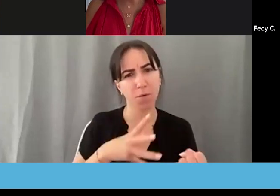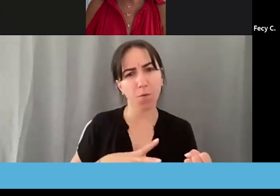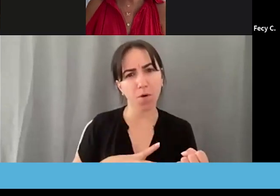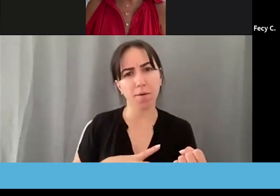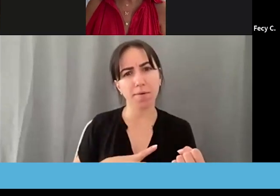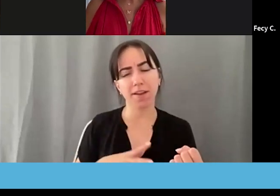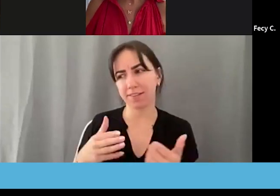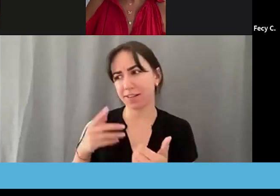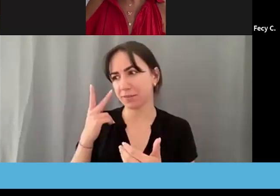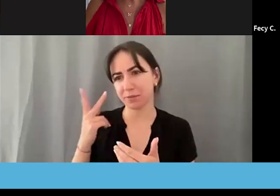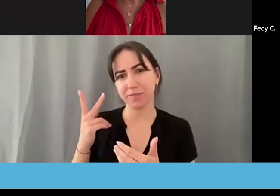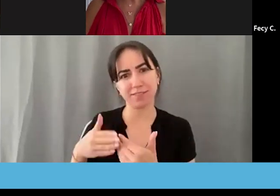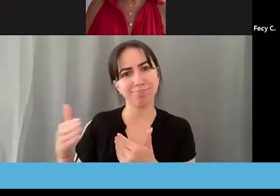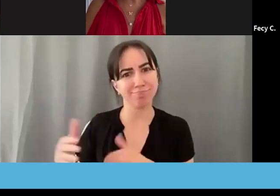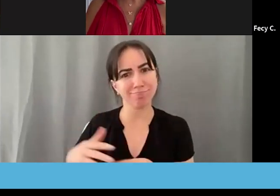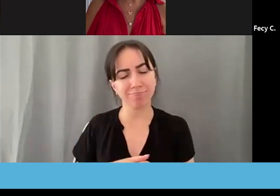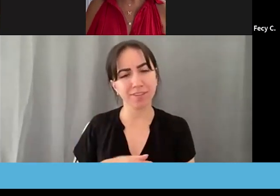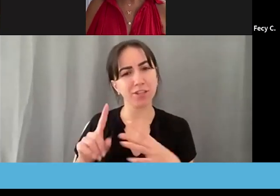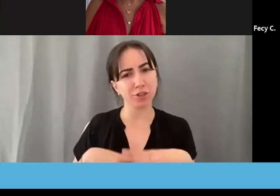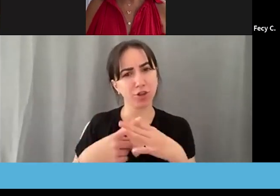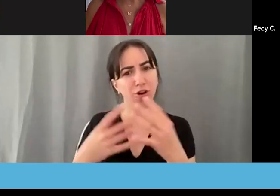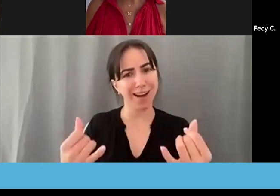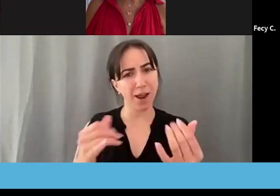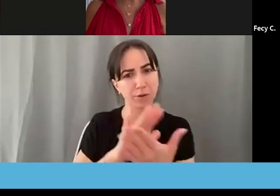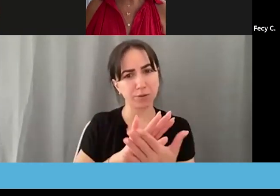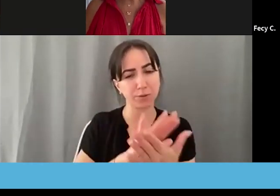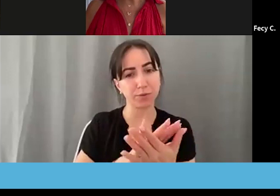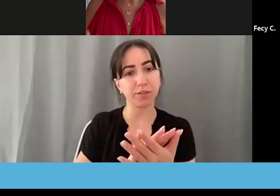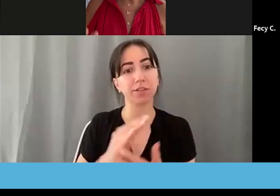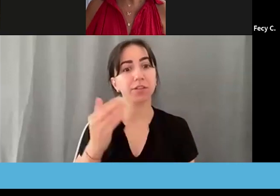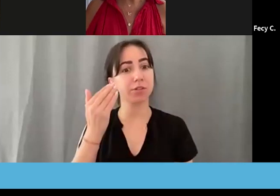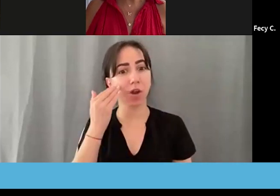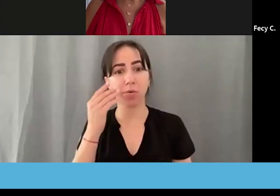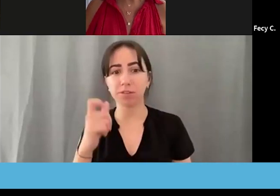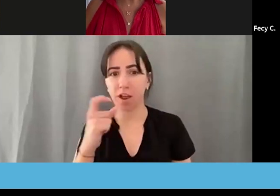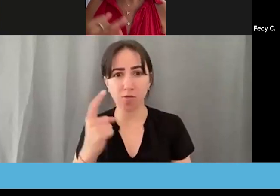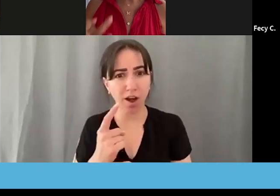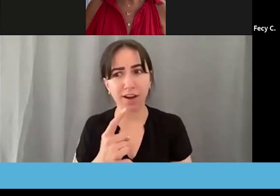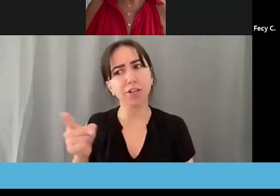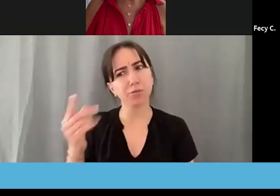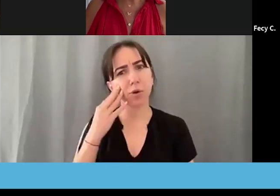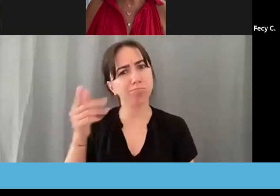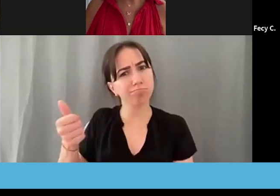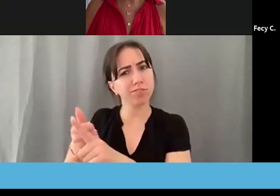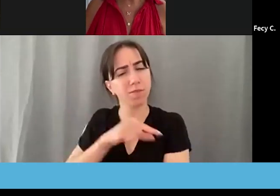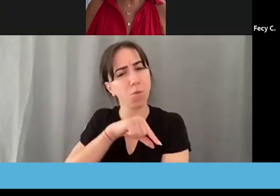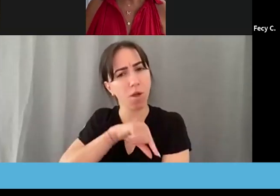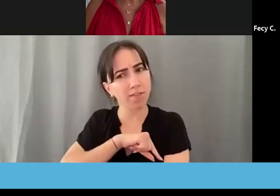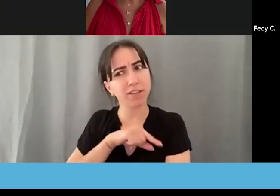to you. Start now in school. You know, when you know it's not right, you know she's qualified. You know